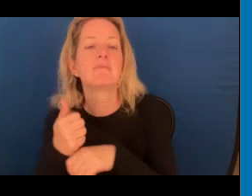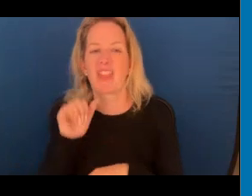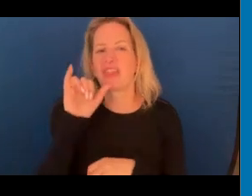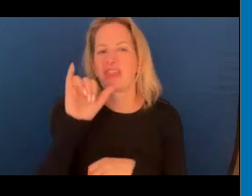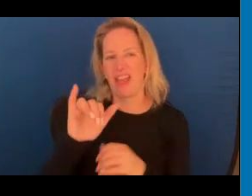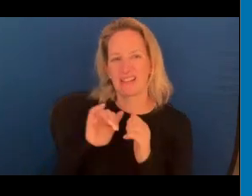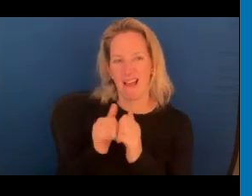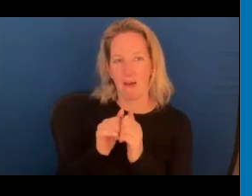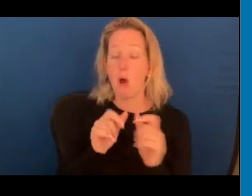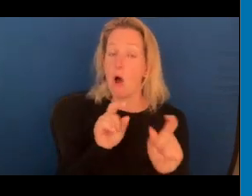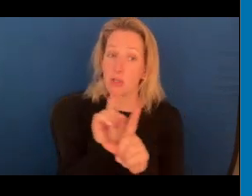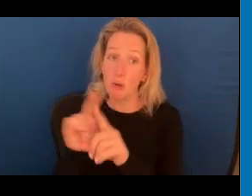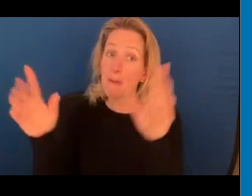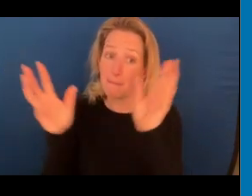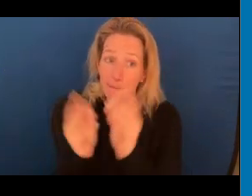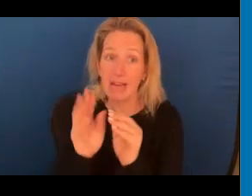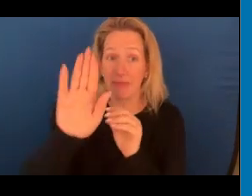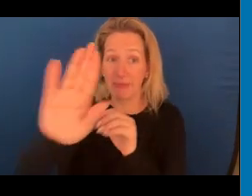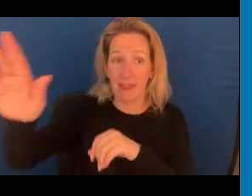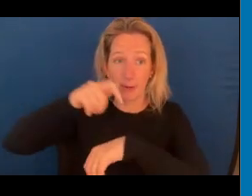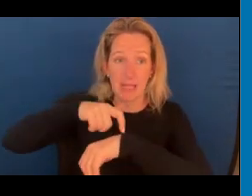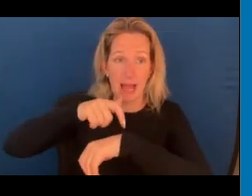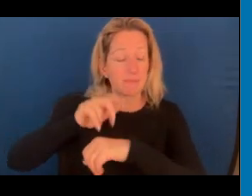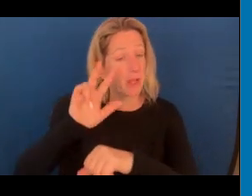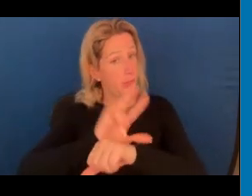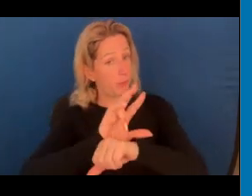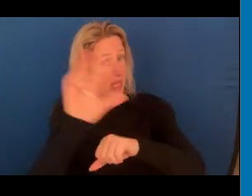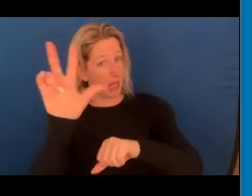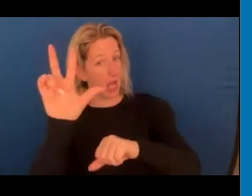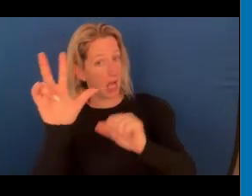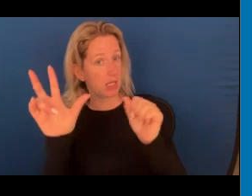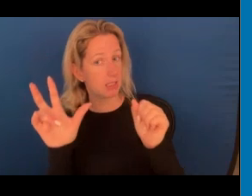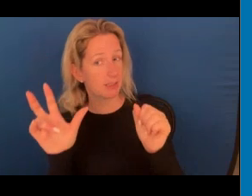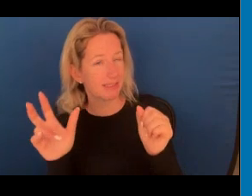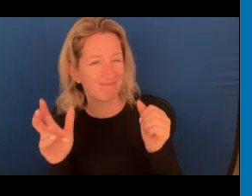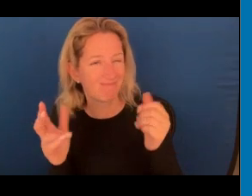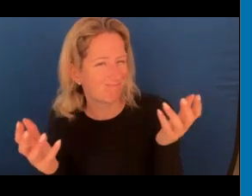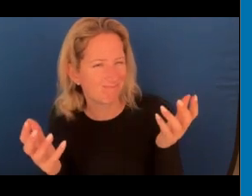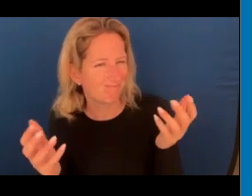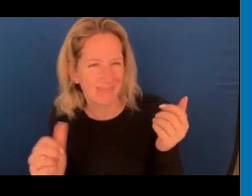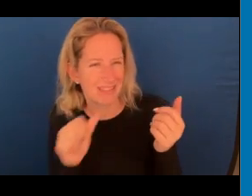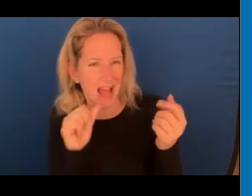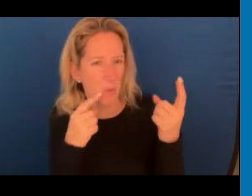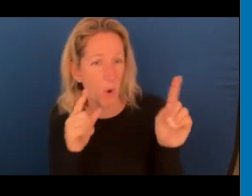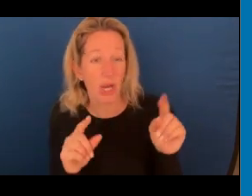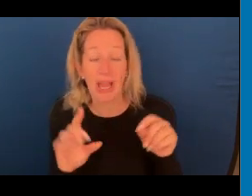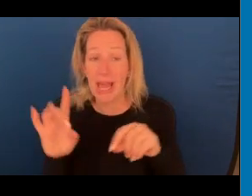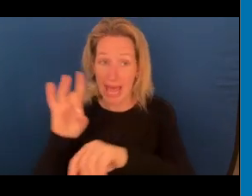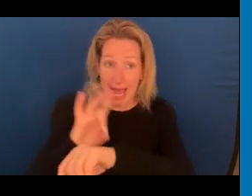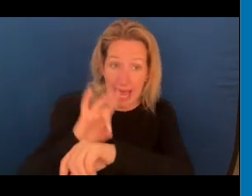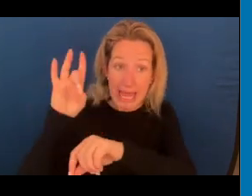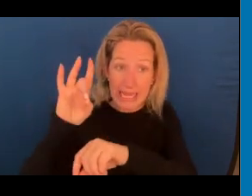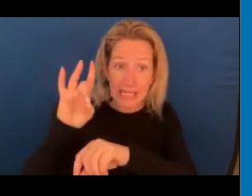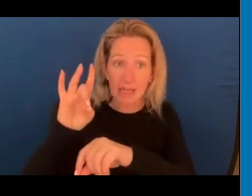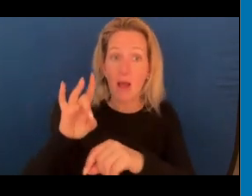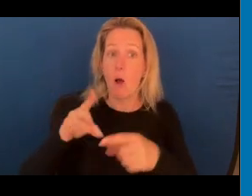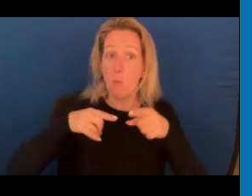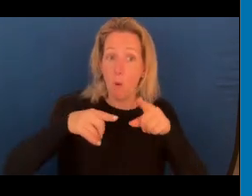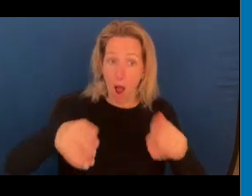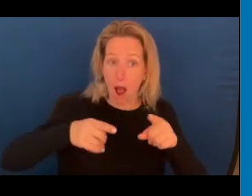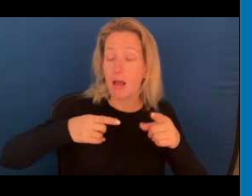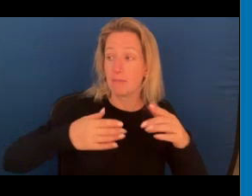them when they can. If they say, hey, a 3 o'clock meeting, we're not gonna work. You show up at 8 and I'm making the bagels. I show up at